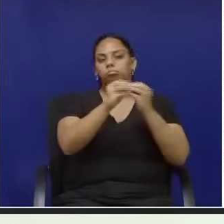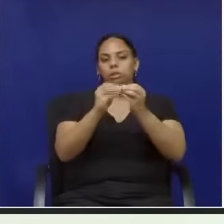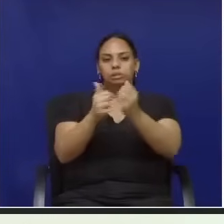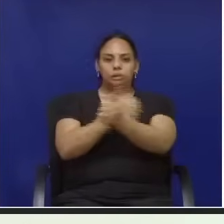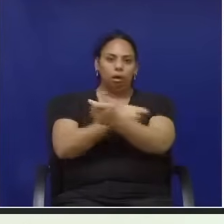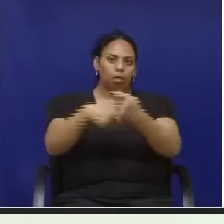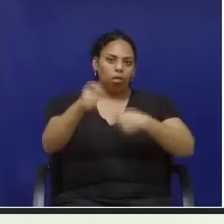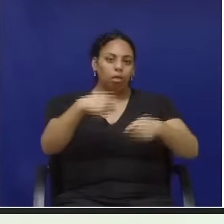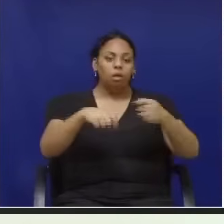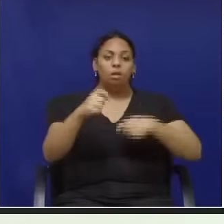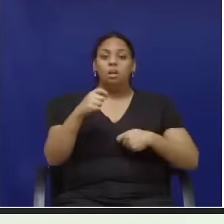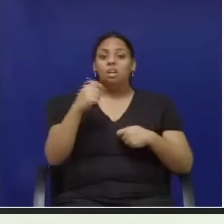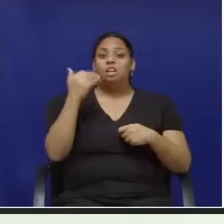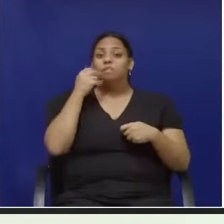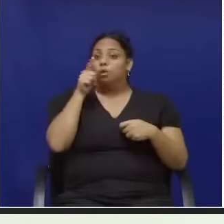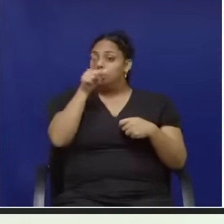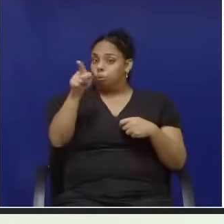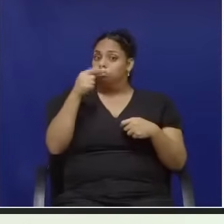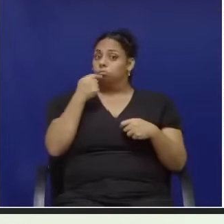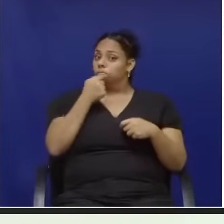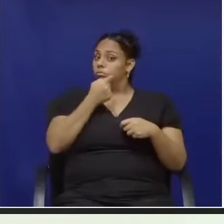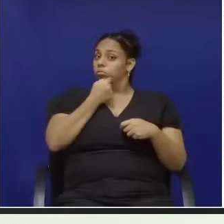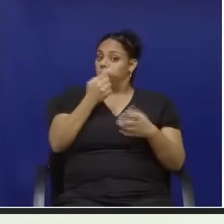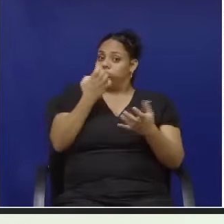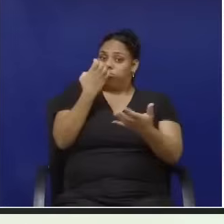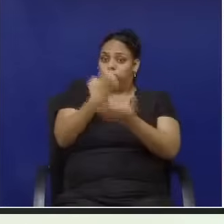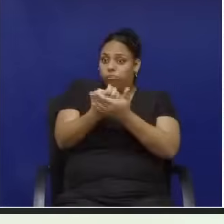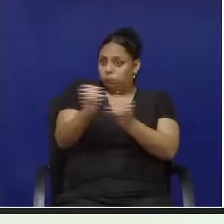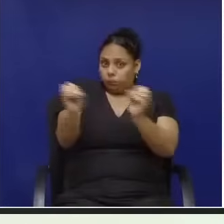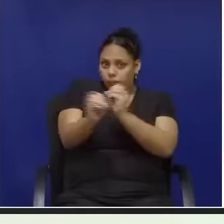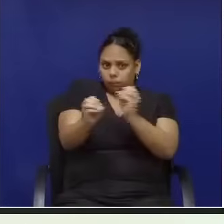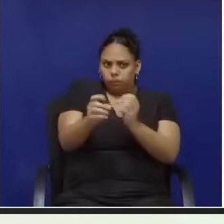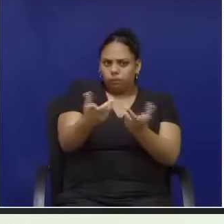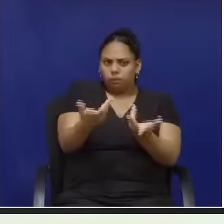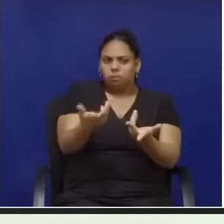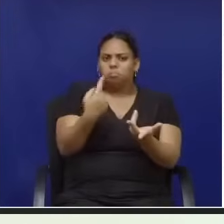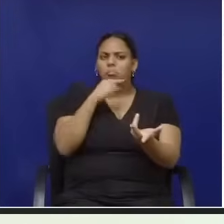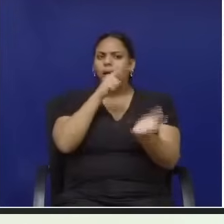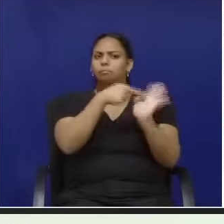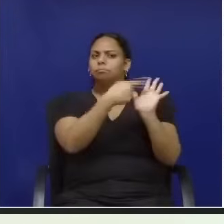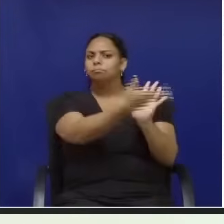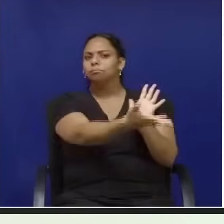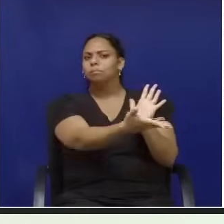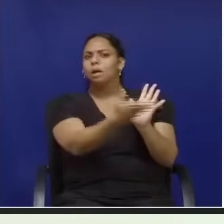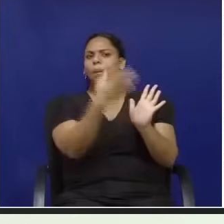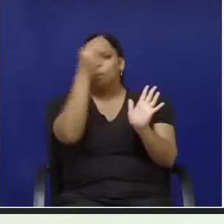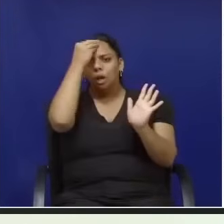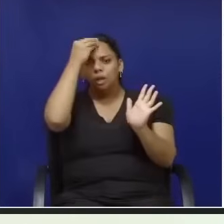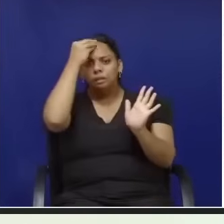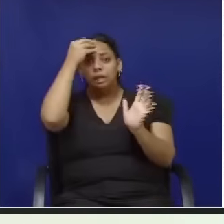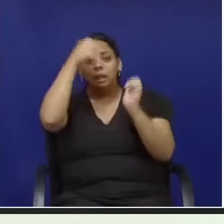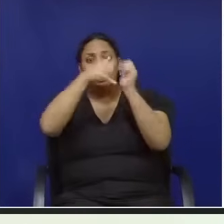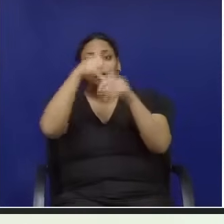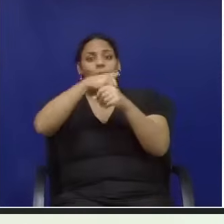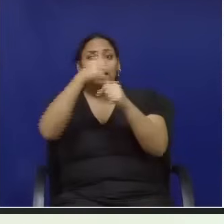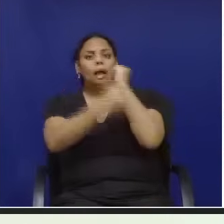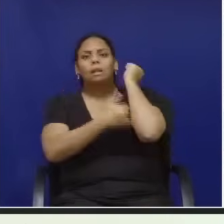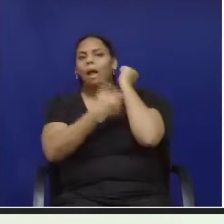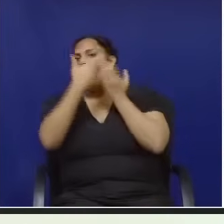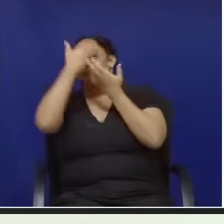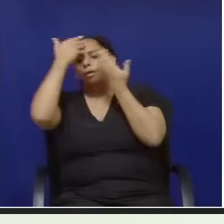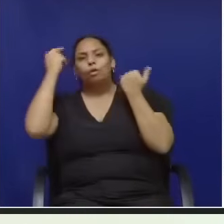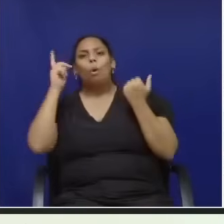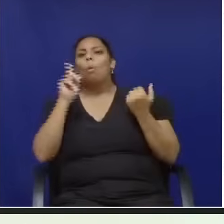is not evidence enough to demonstrate that policing is taking place in the country, I don't know what form